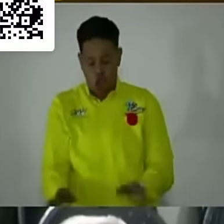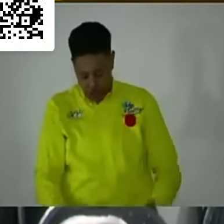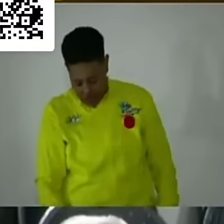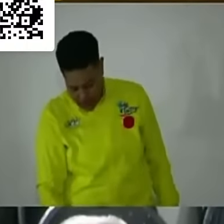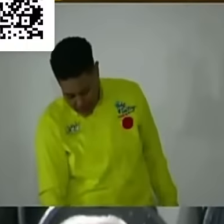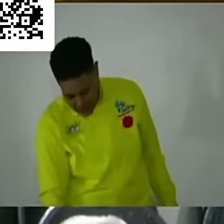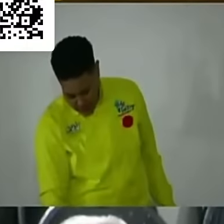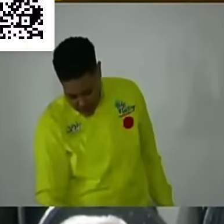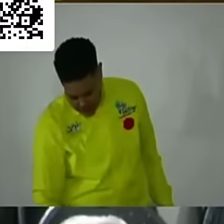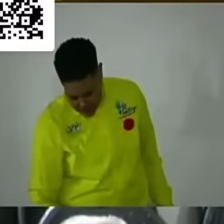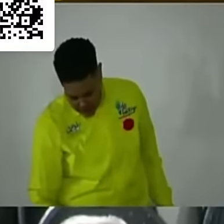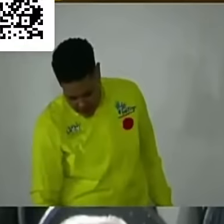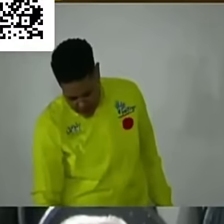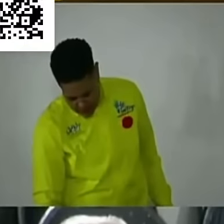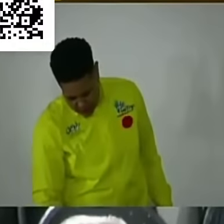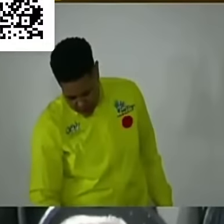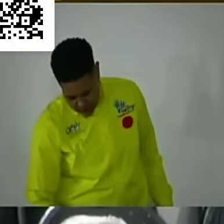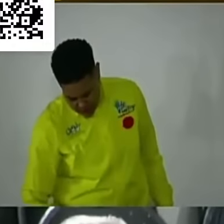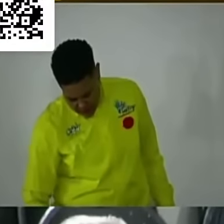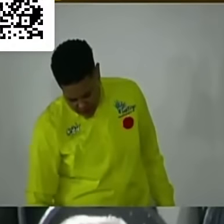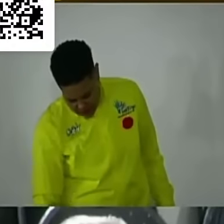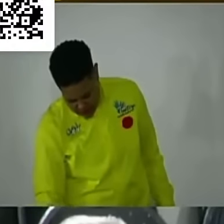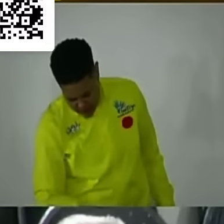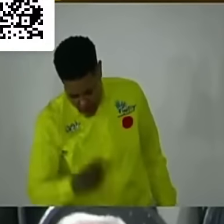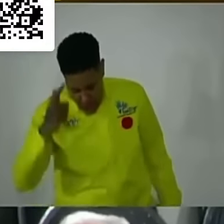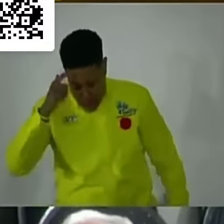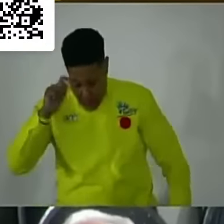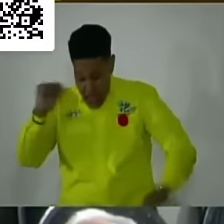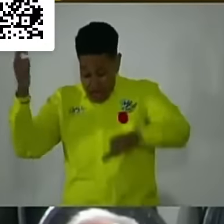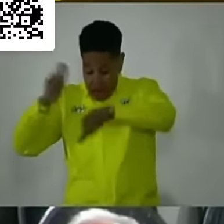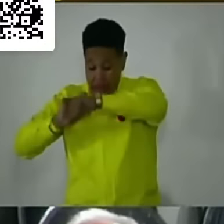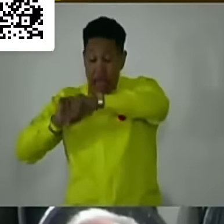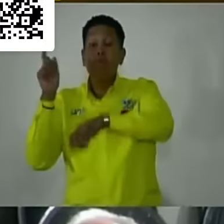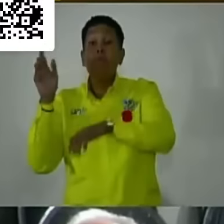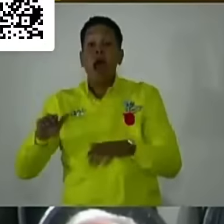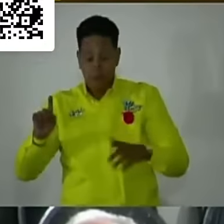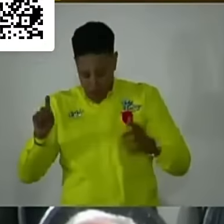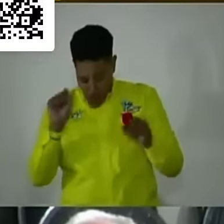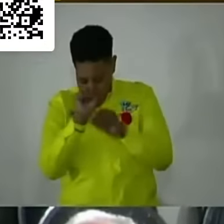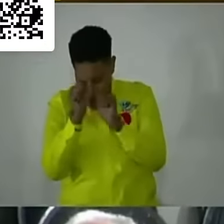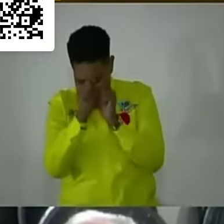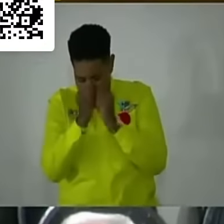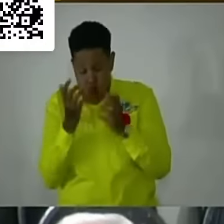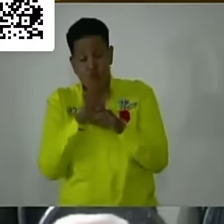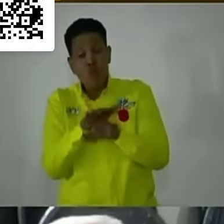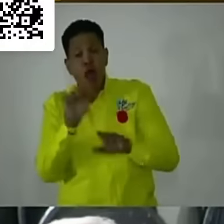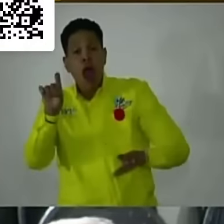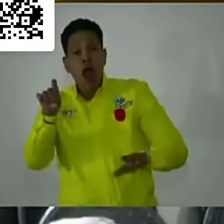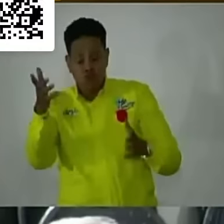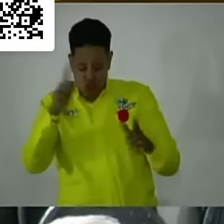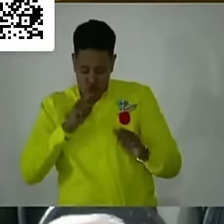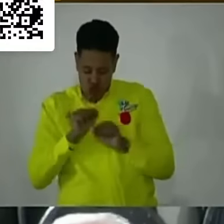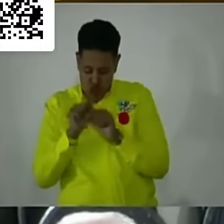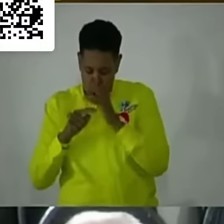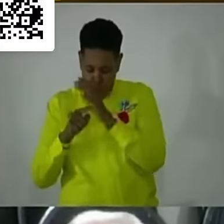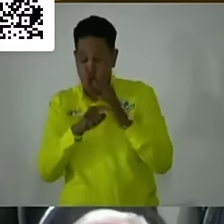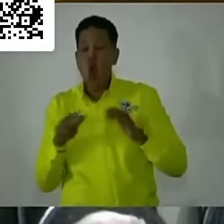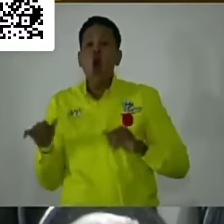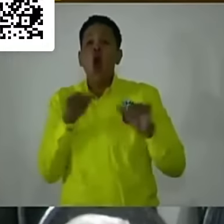And I think if there is ever a time that this parliament needs to unite, come together, and show